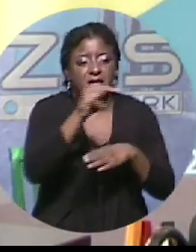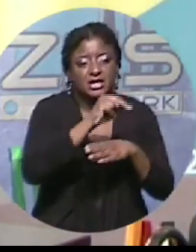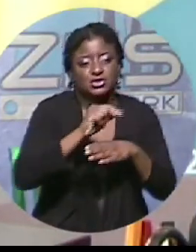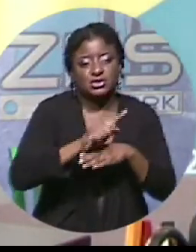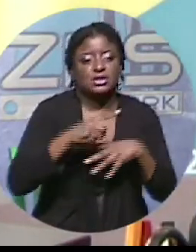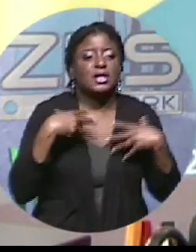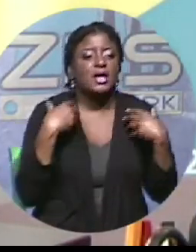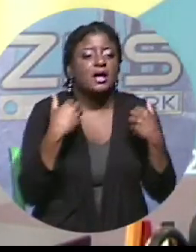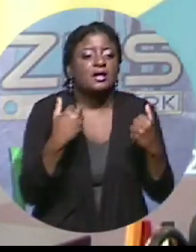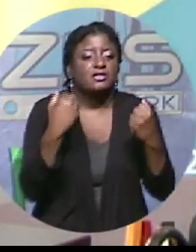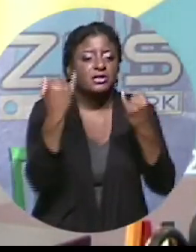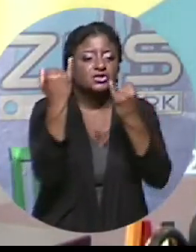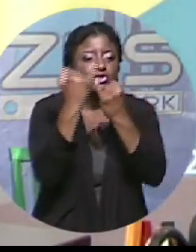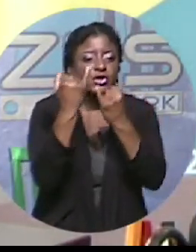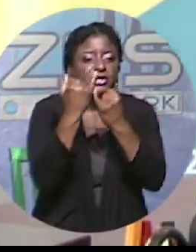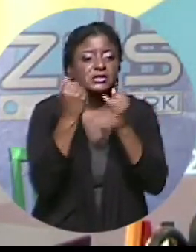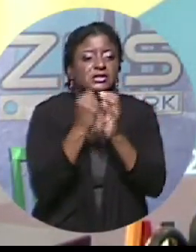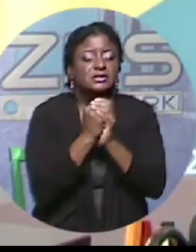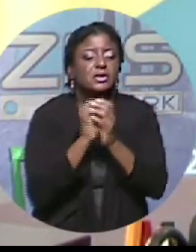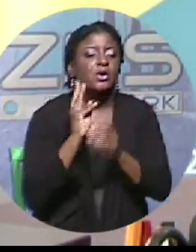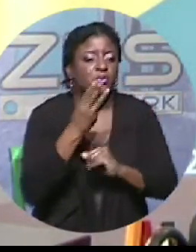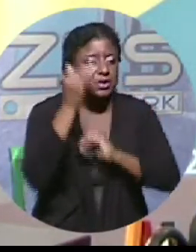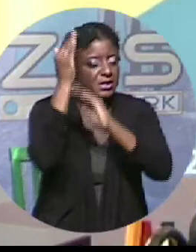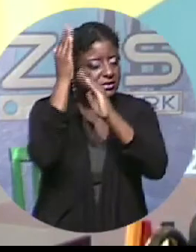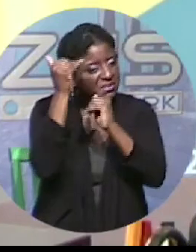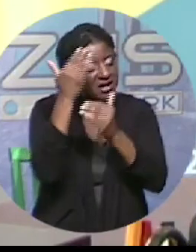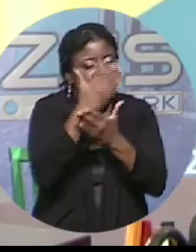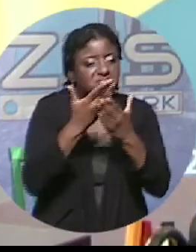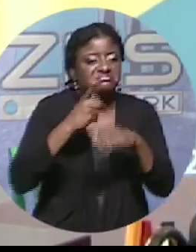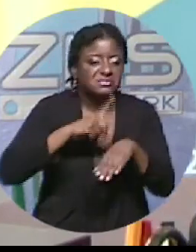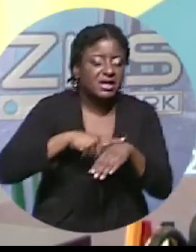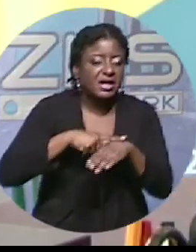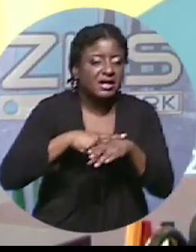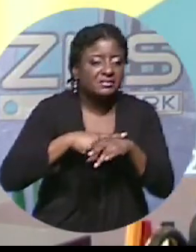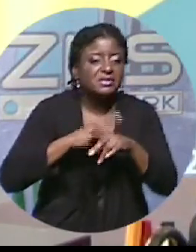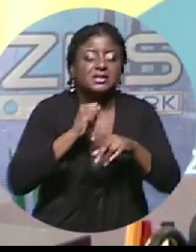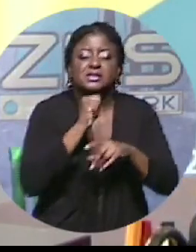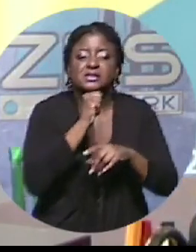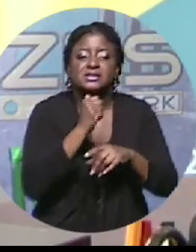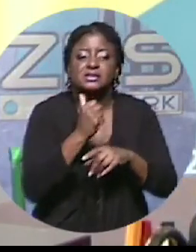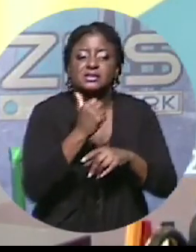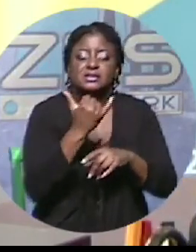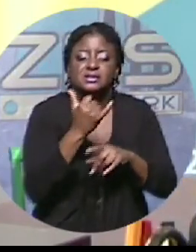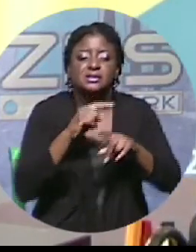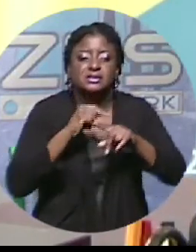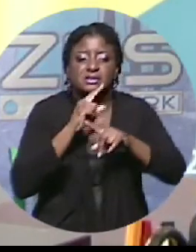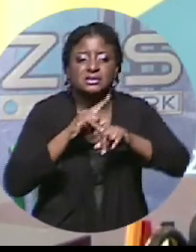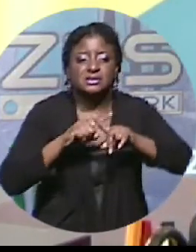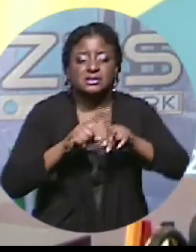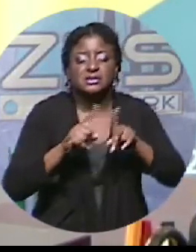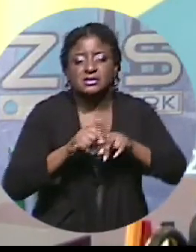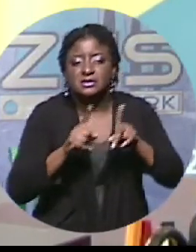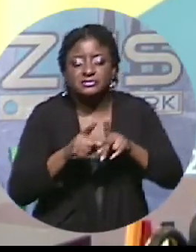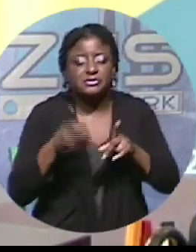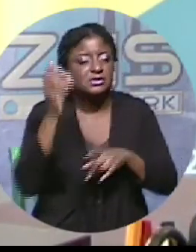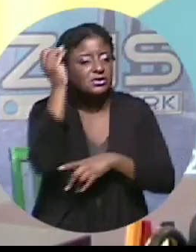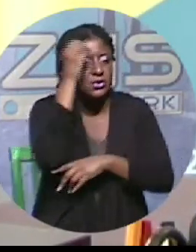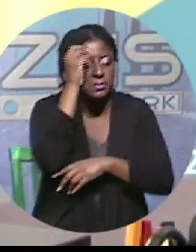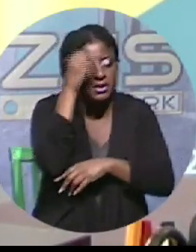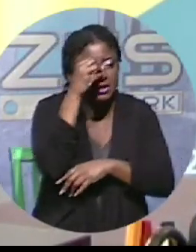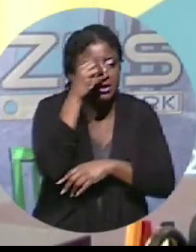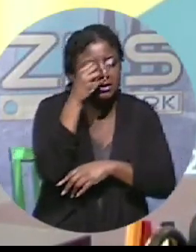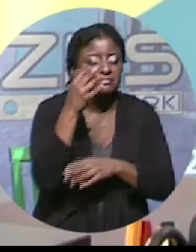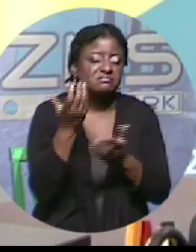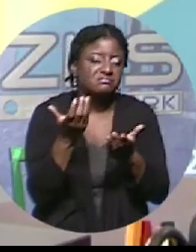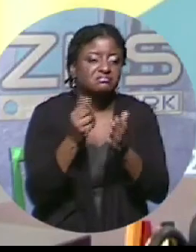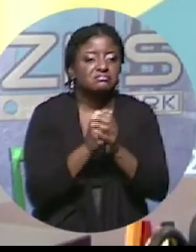insurance. We expect that there will be, from time to time, disagreements and differences of opinion. That's the